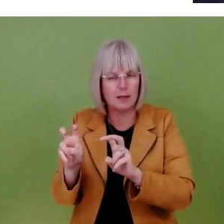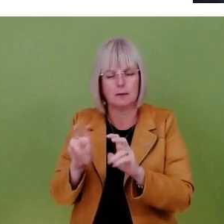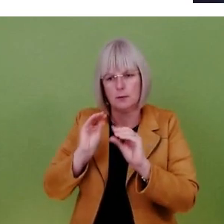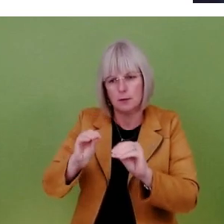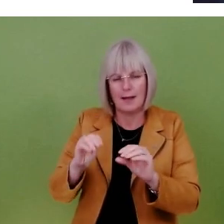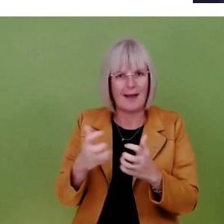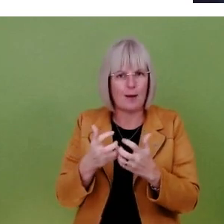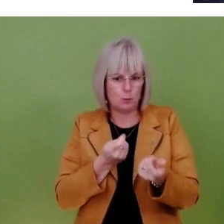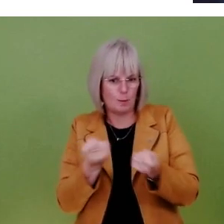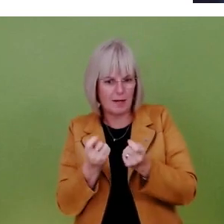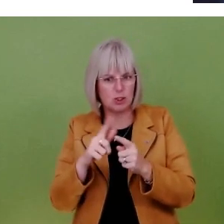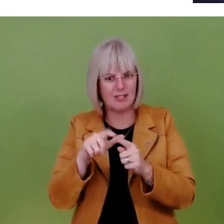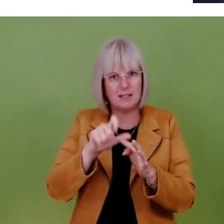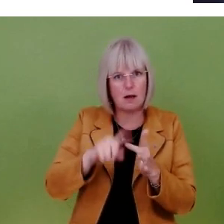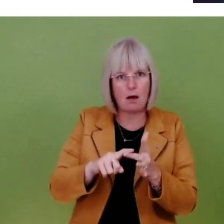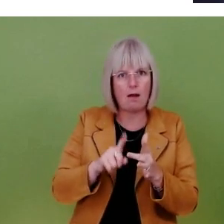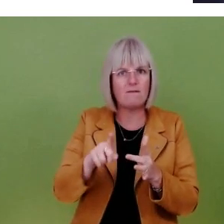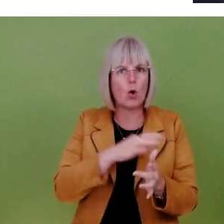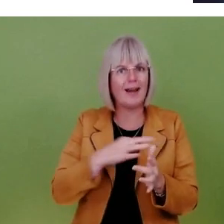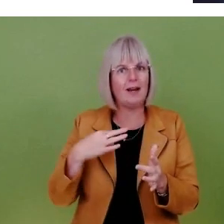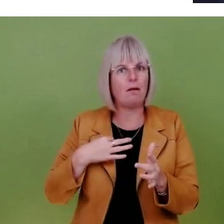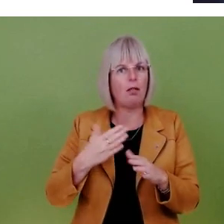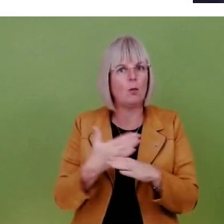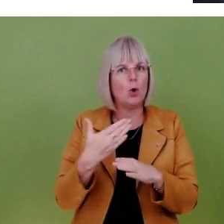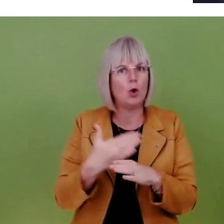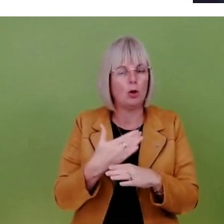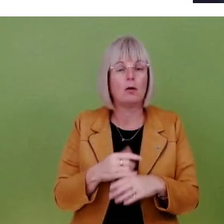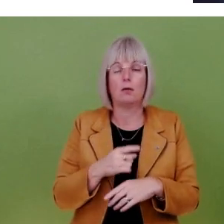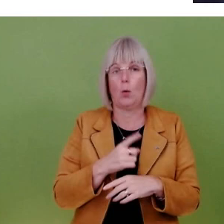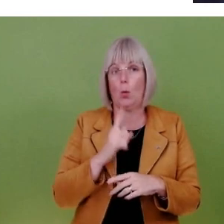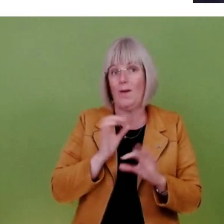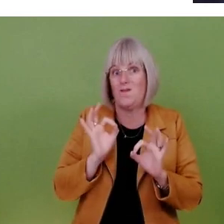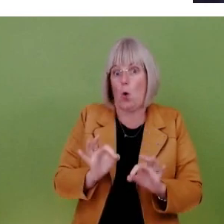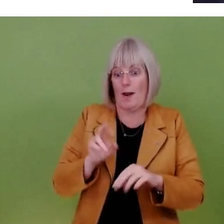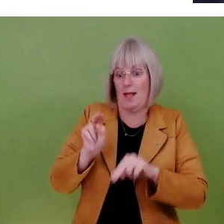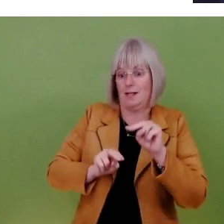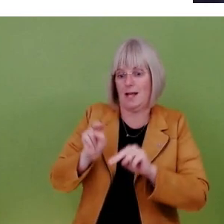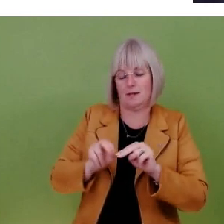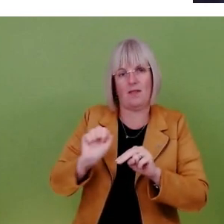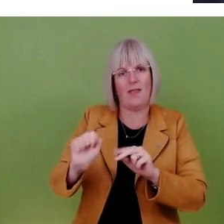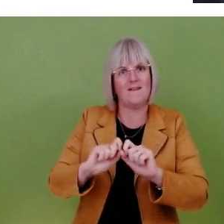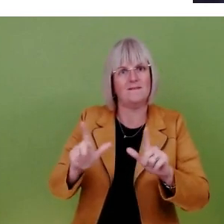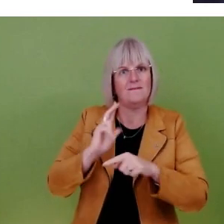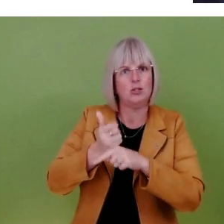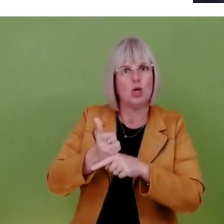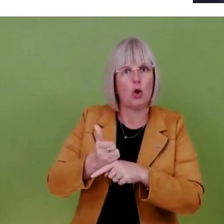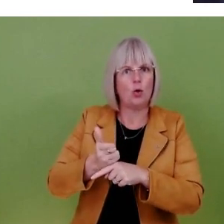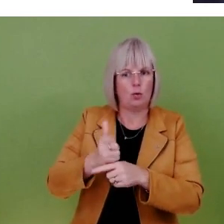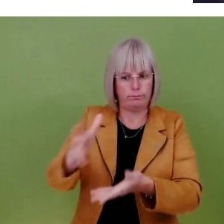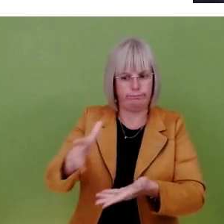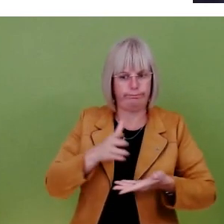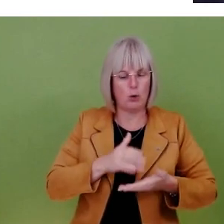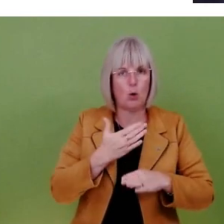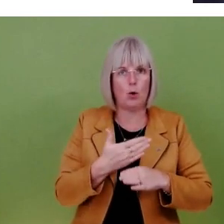that's also formally assessed in terms of their video submissions of clinical work. We also encourage students to submit assignments that are